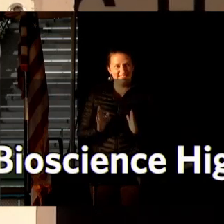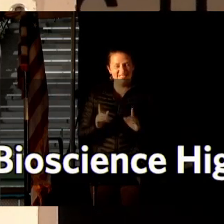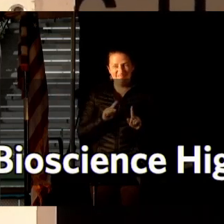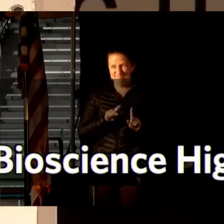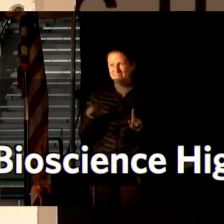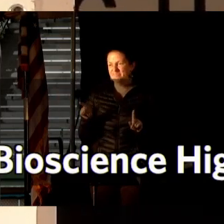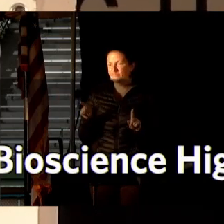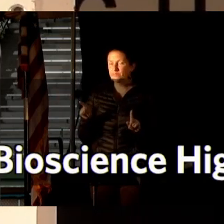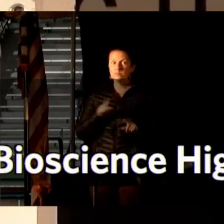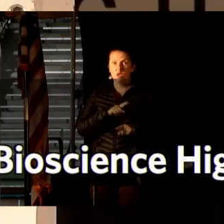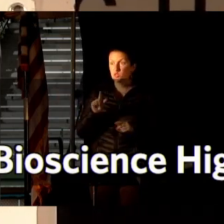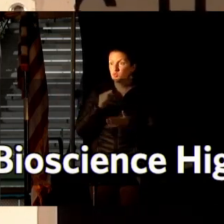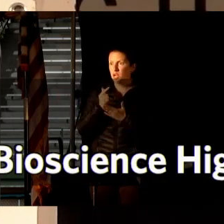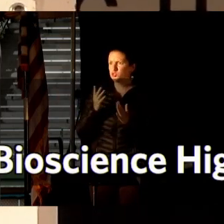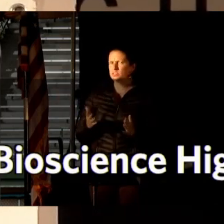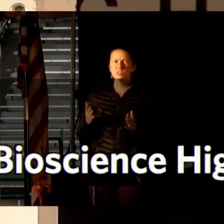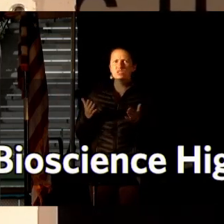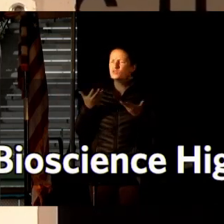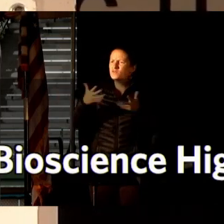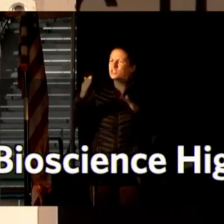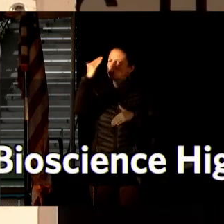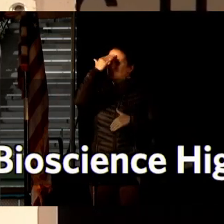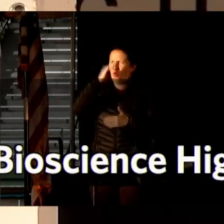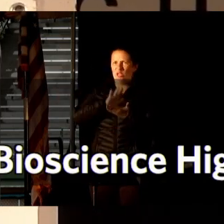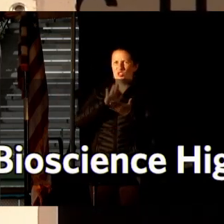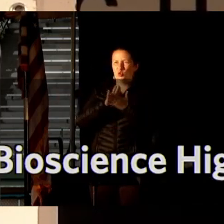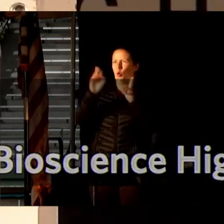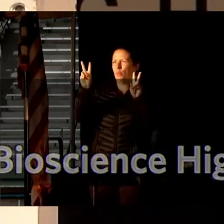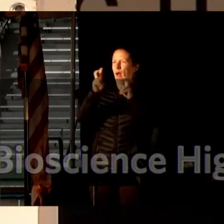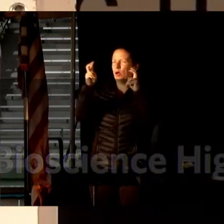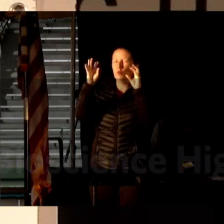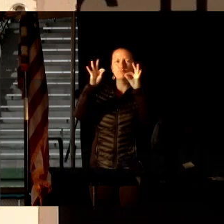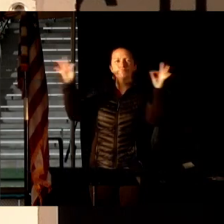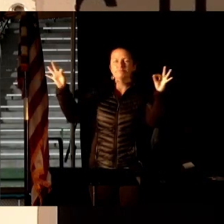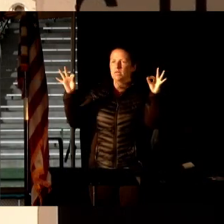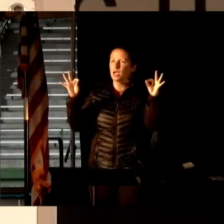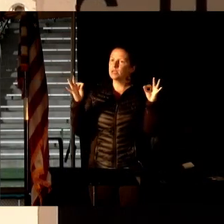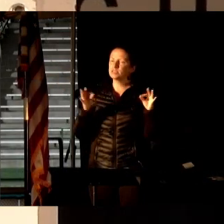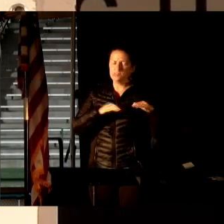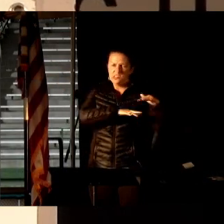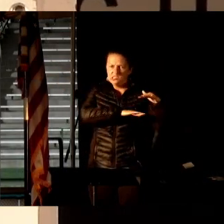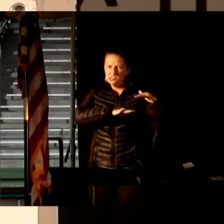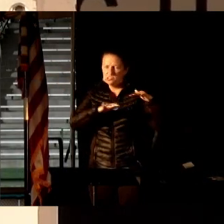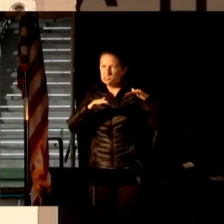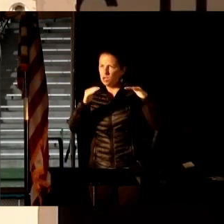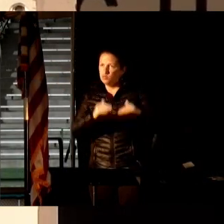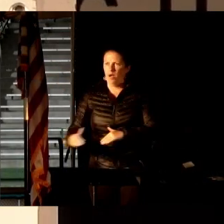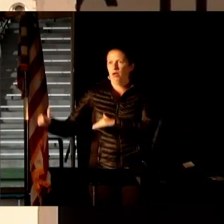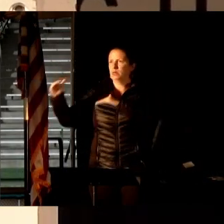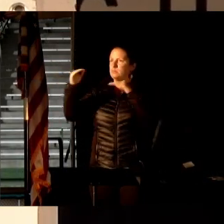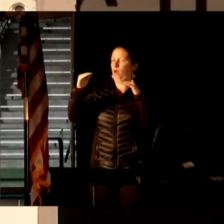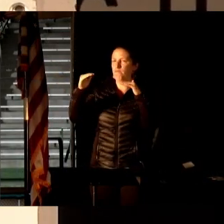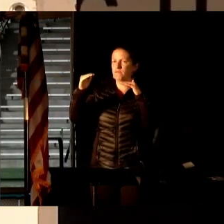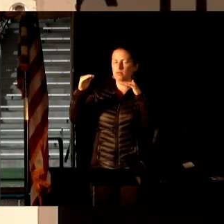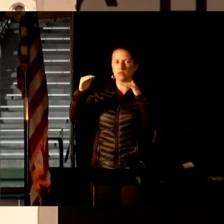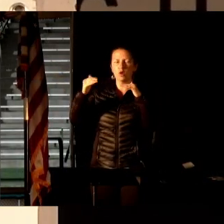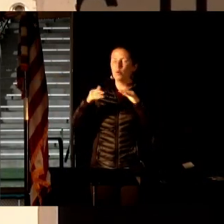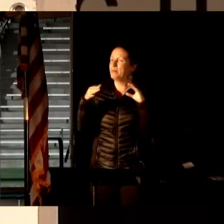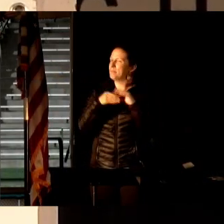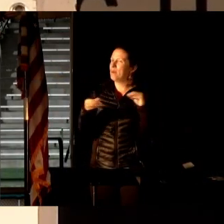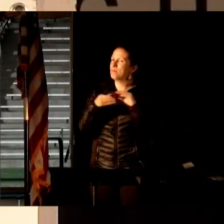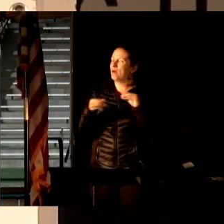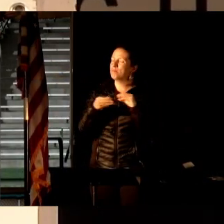as you know, our school motto is Rise Above. We say this a lot, and we strive to embrace it in our actions. This